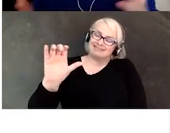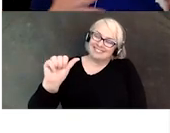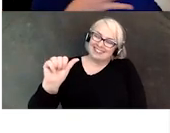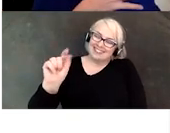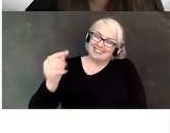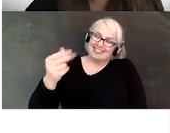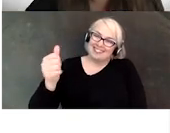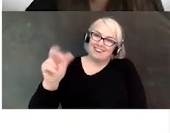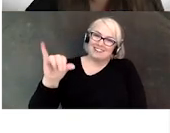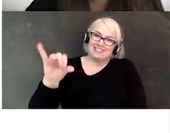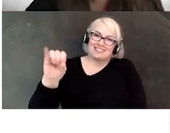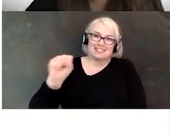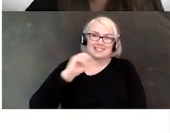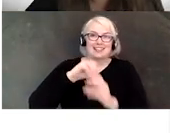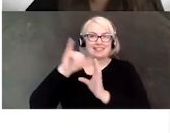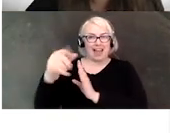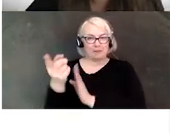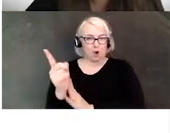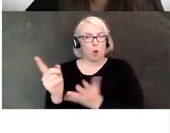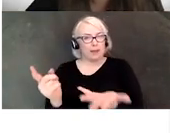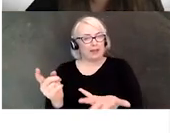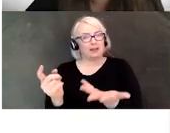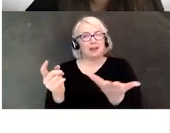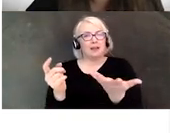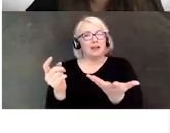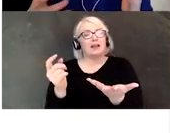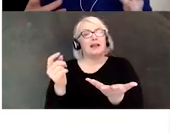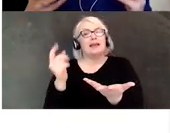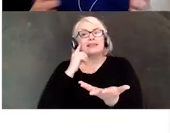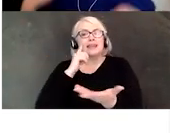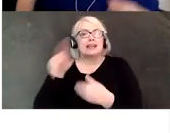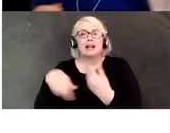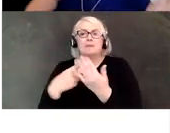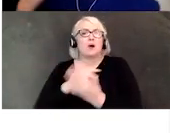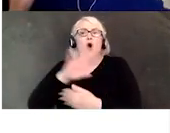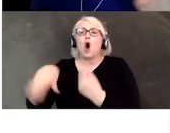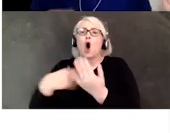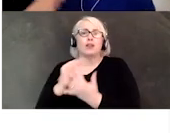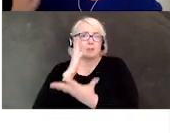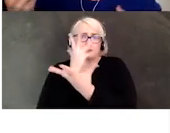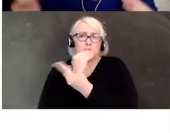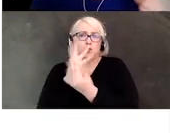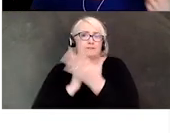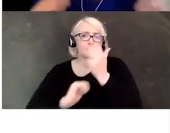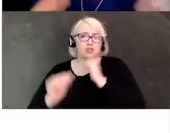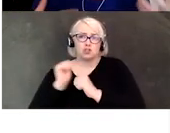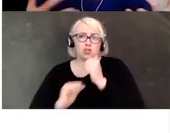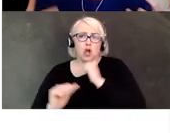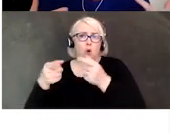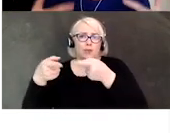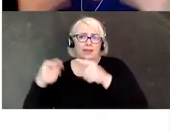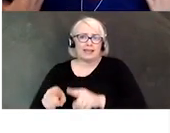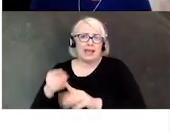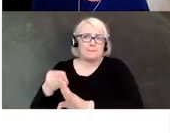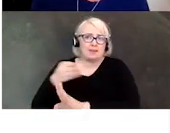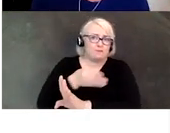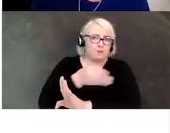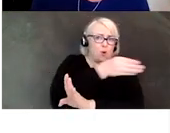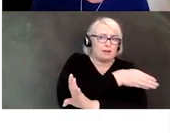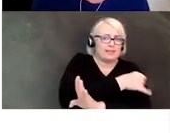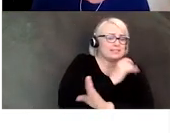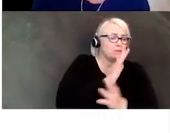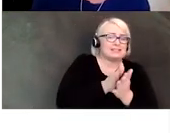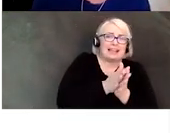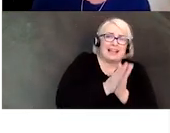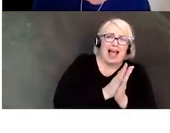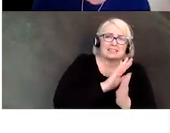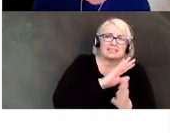all the beautiful show that came before this is like asking all the questions and, you know, my episode like gave a lot of